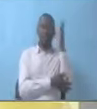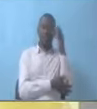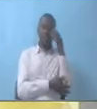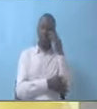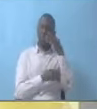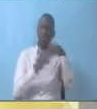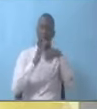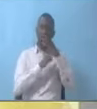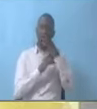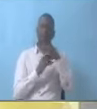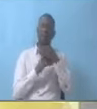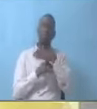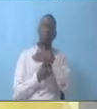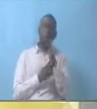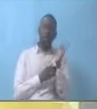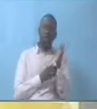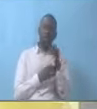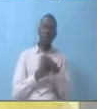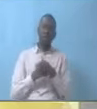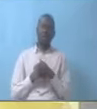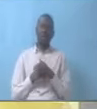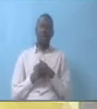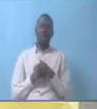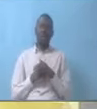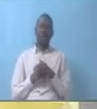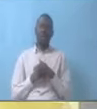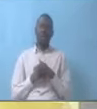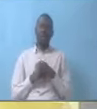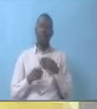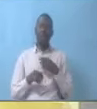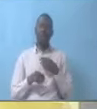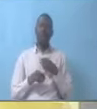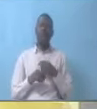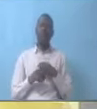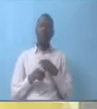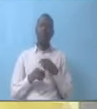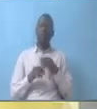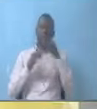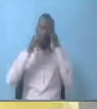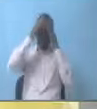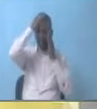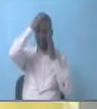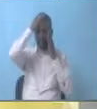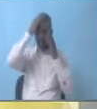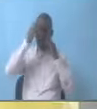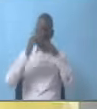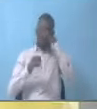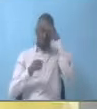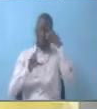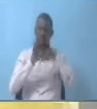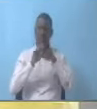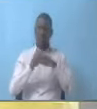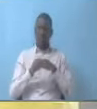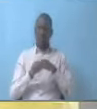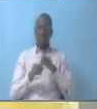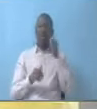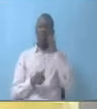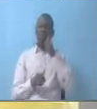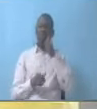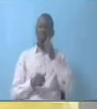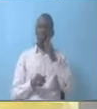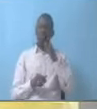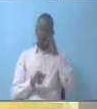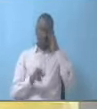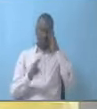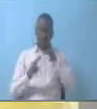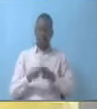That military officers are used to respect time. And military officers respect time. We've been in the cabinet